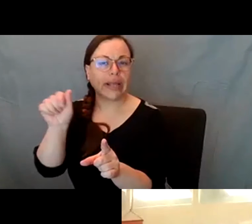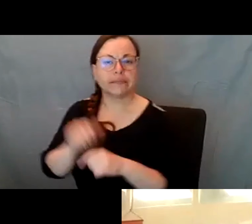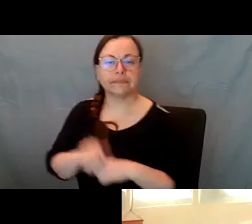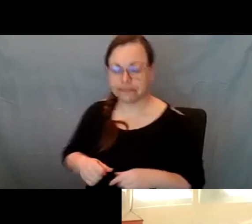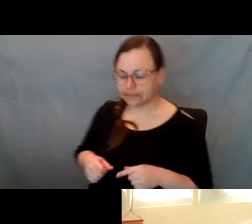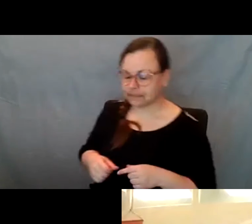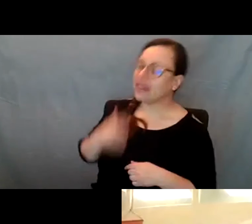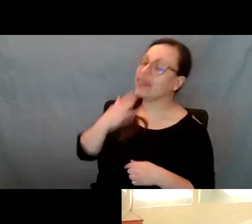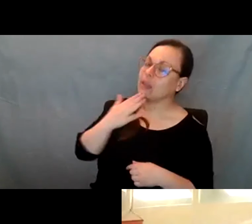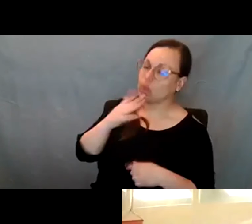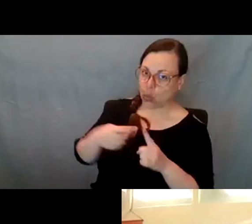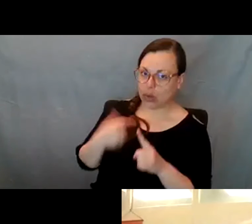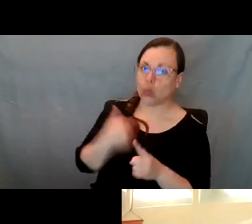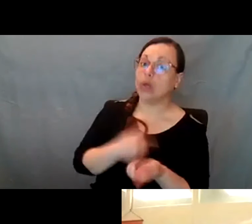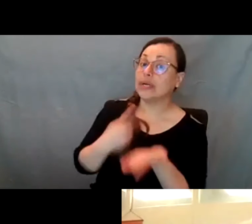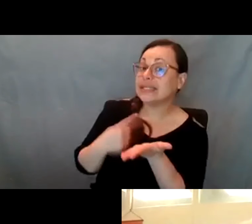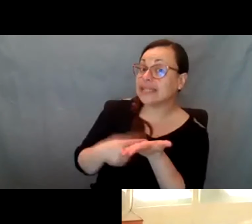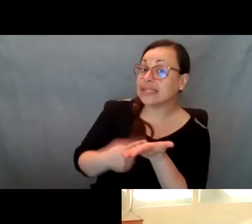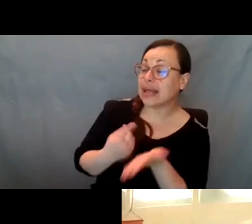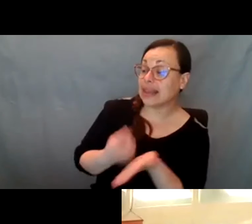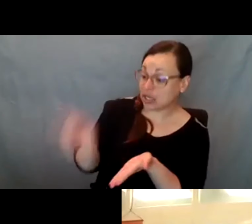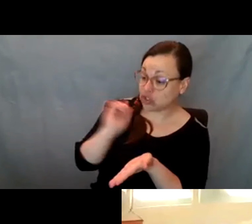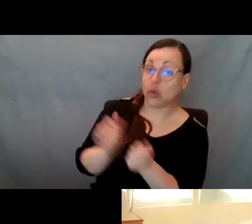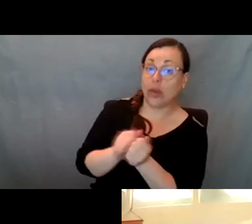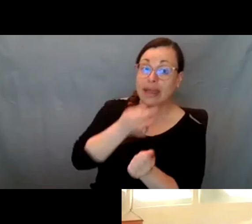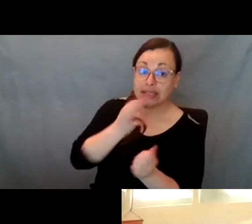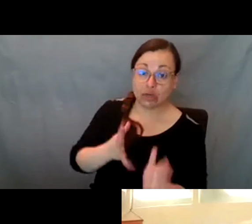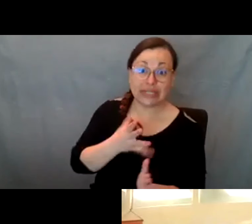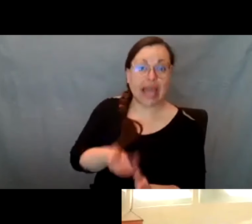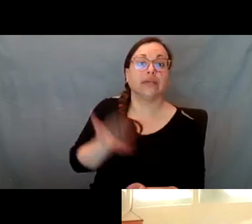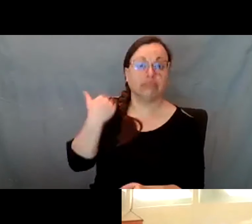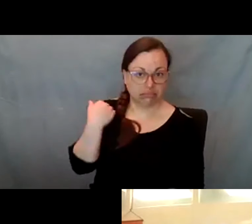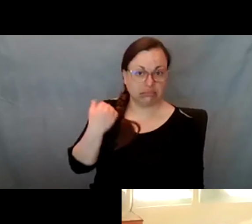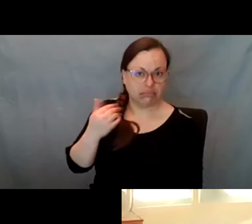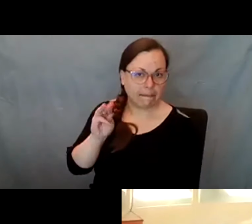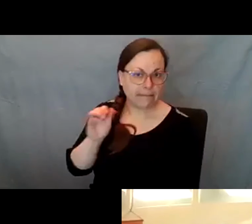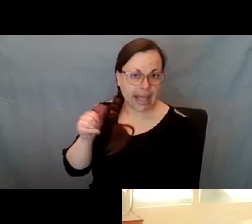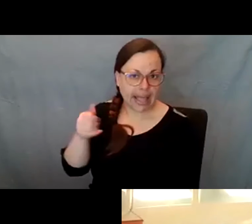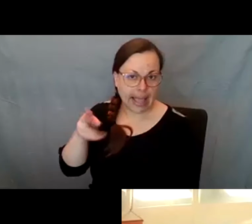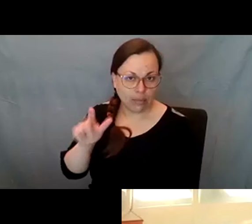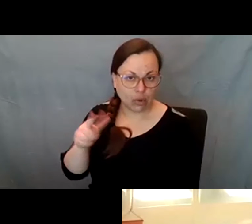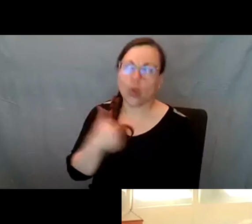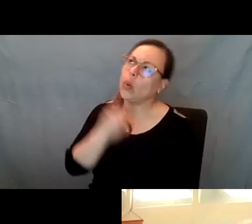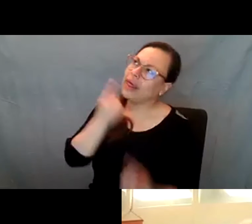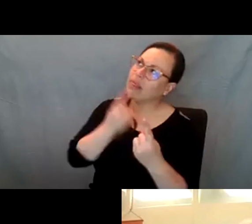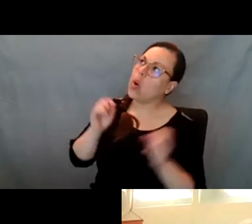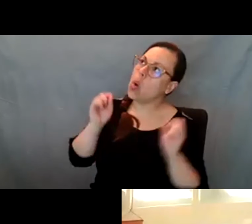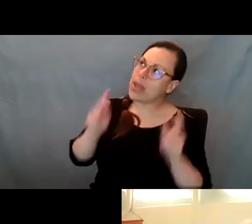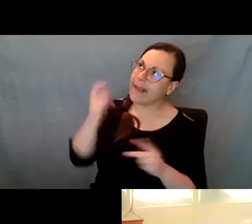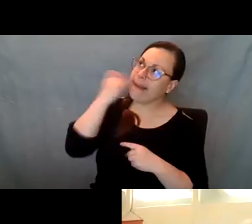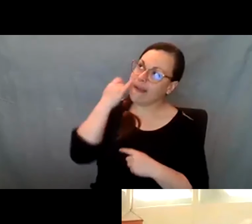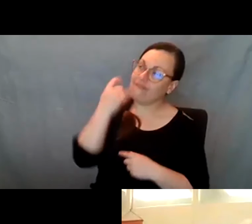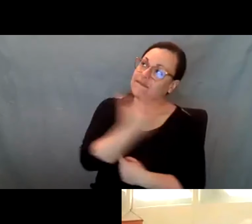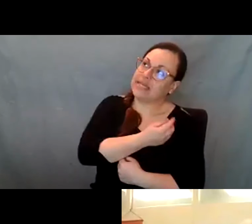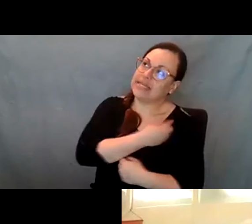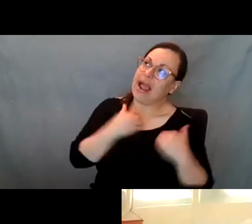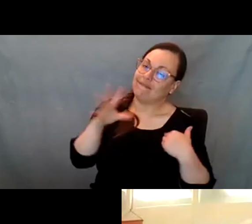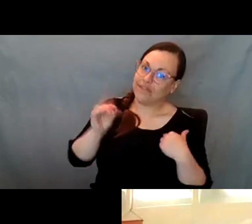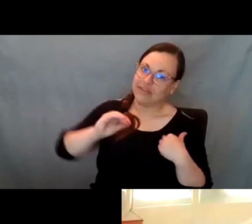back last year and about April or May, we thought, okay, if we have a vaccine that has a 50%